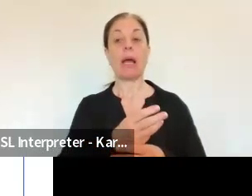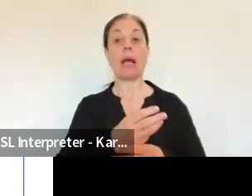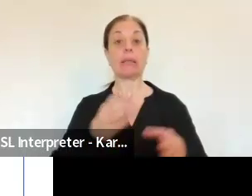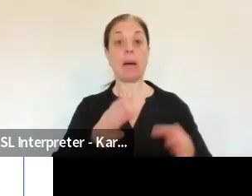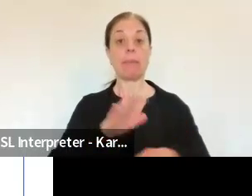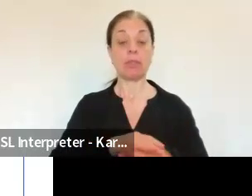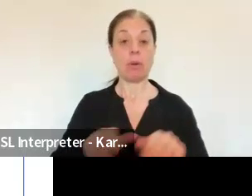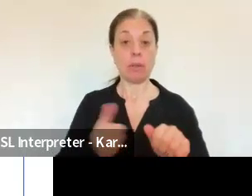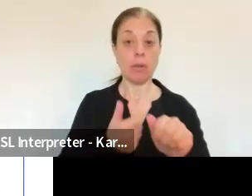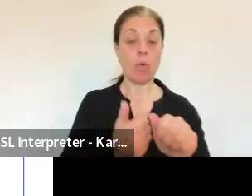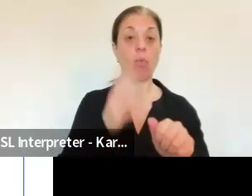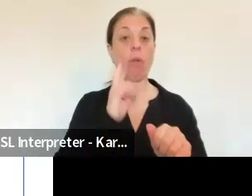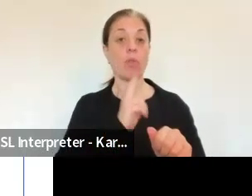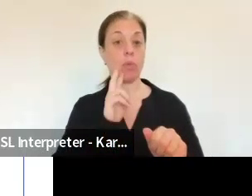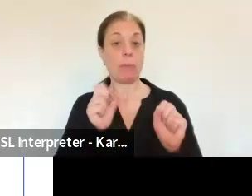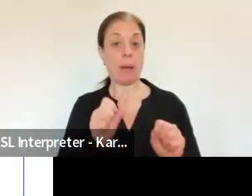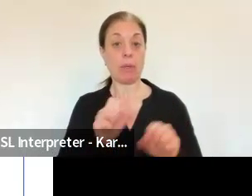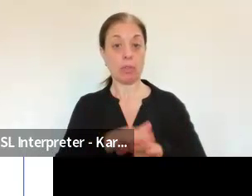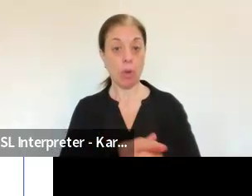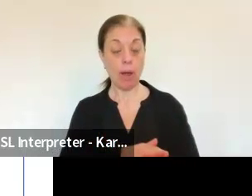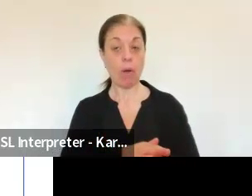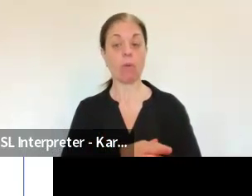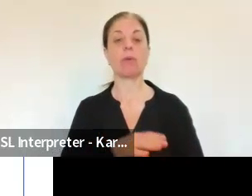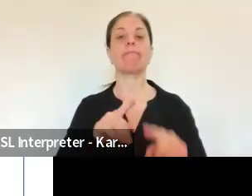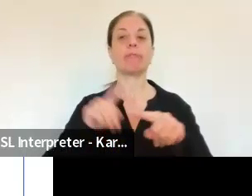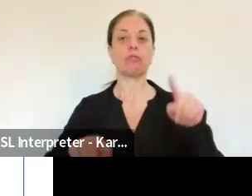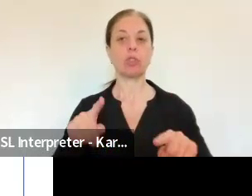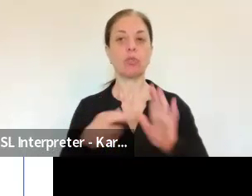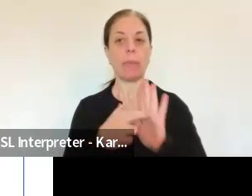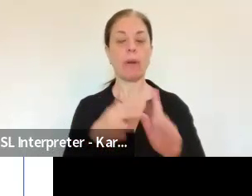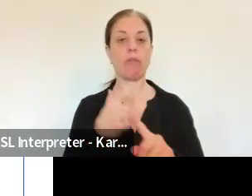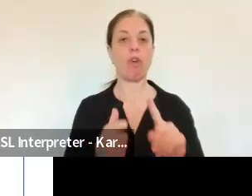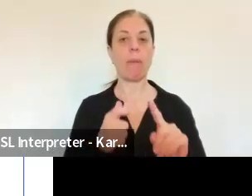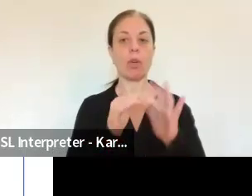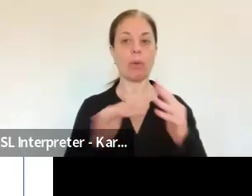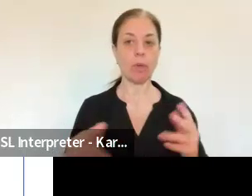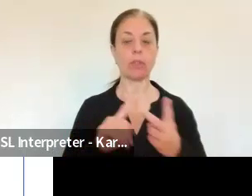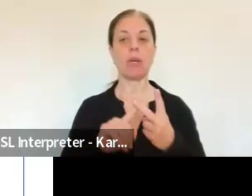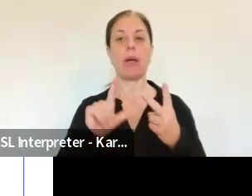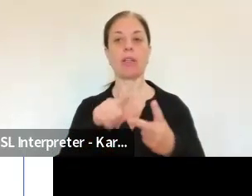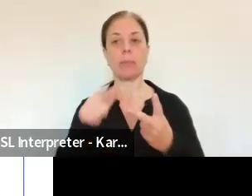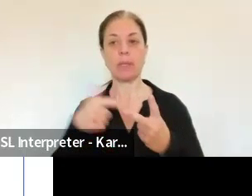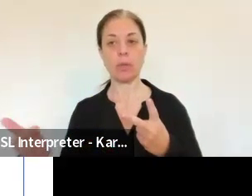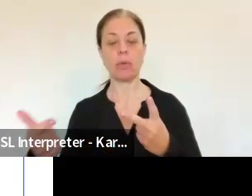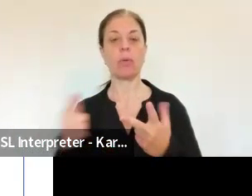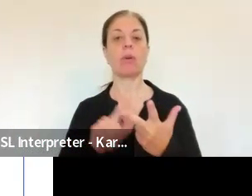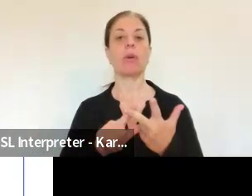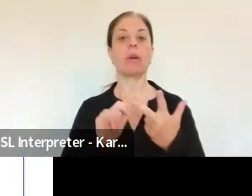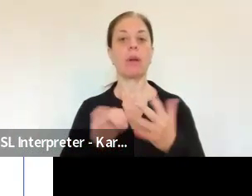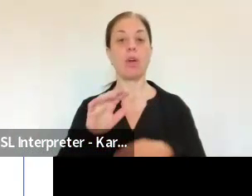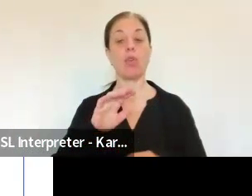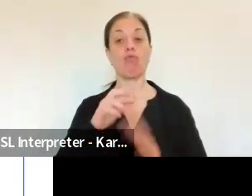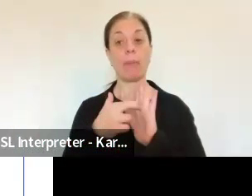ever be able to slow down? This book is filled with a diverse representation from neurodiversity to LGBTQ plus AI